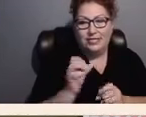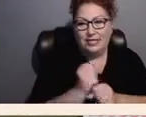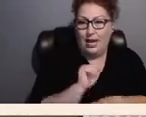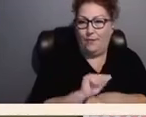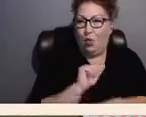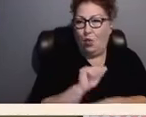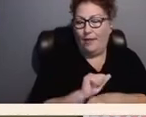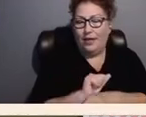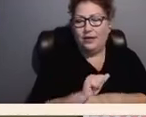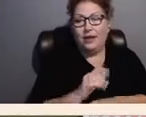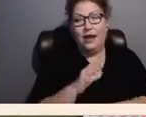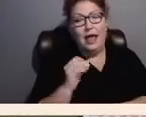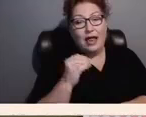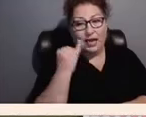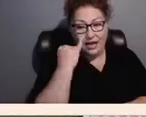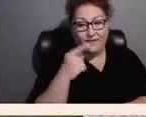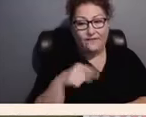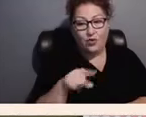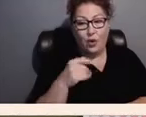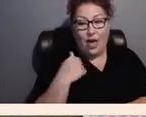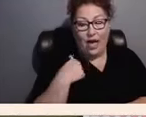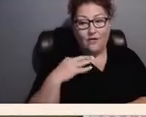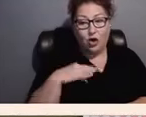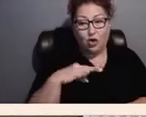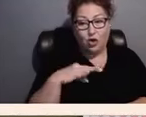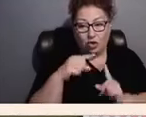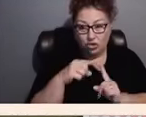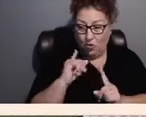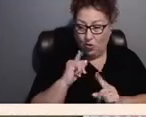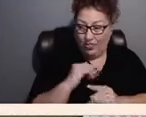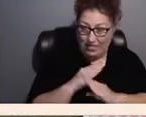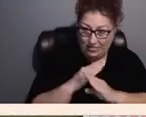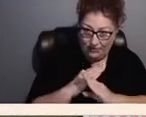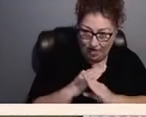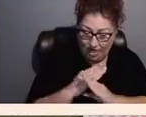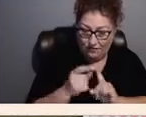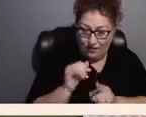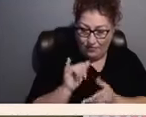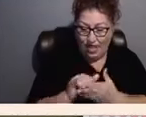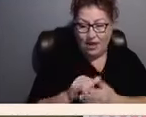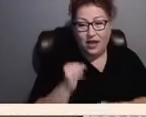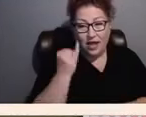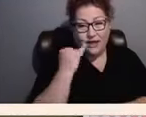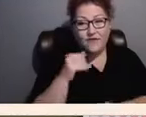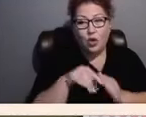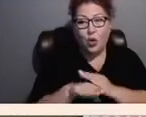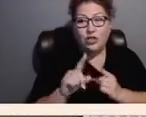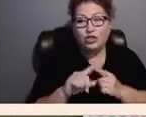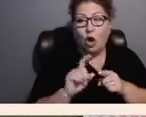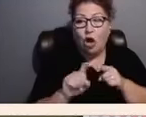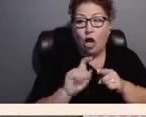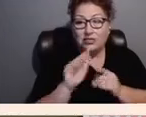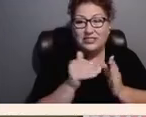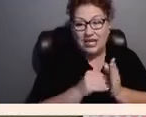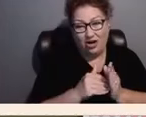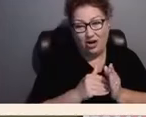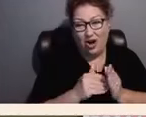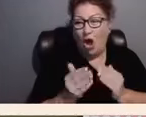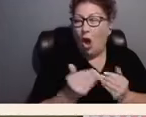And if you have a credit score that's keeping you out of that, you know, if you're going into a call center, just about any job